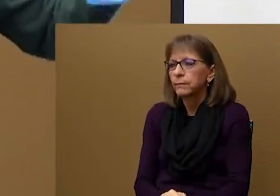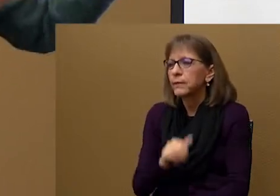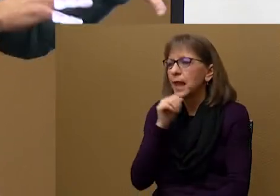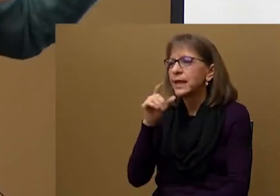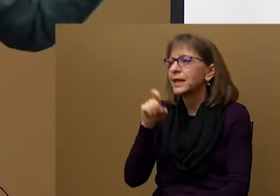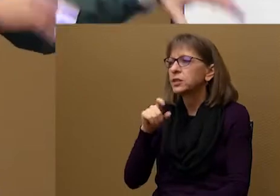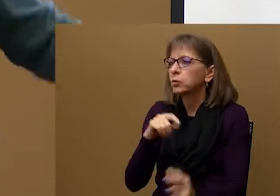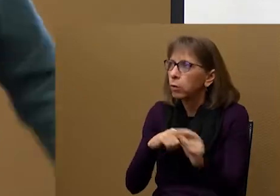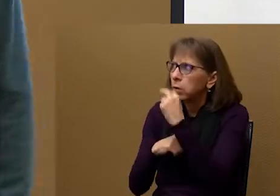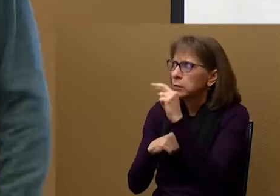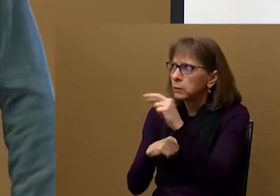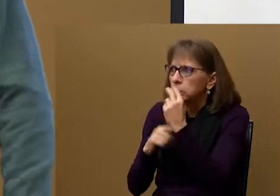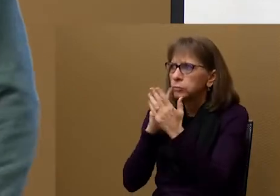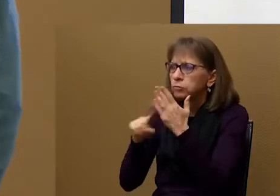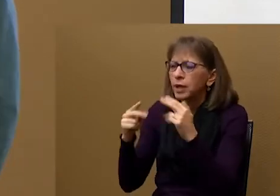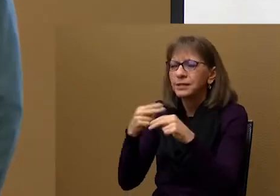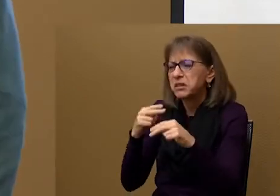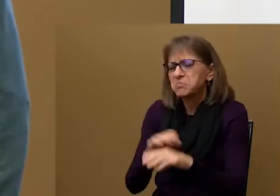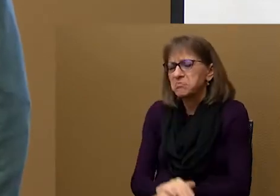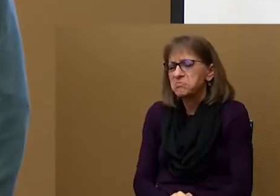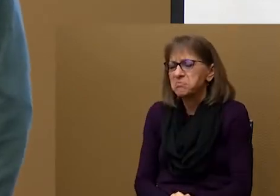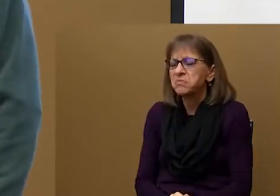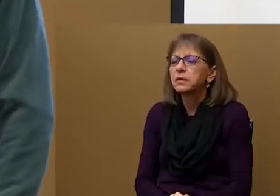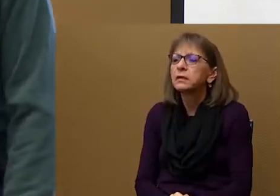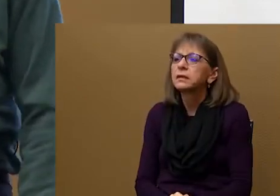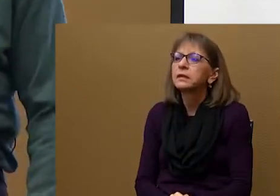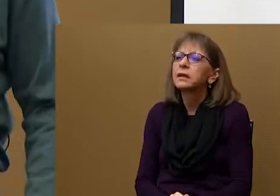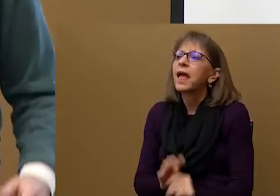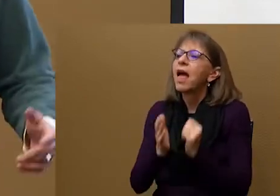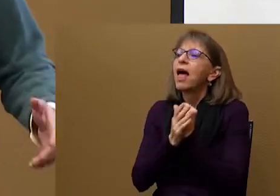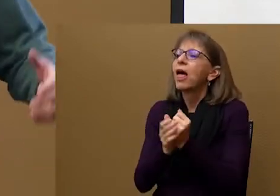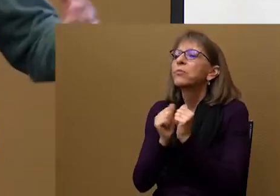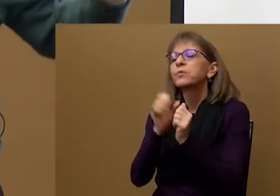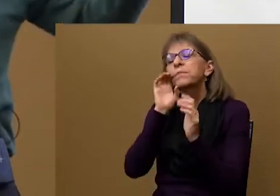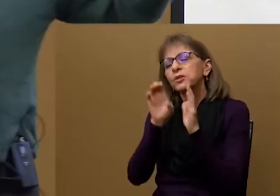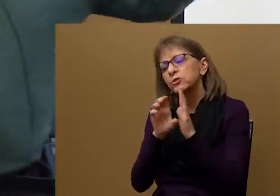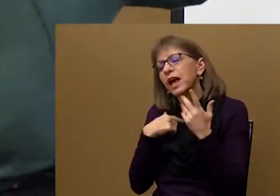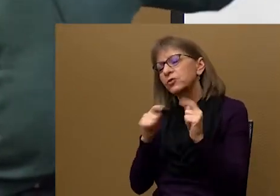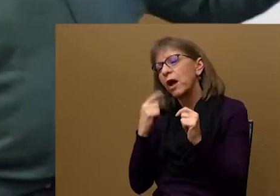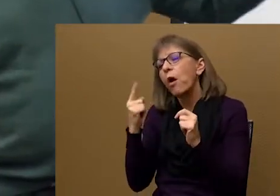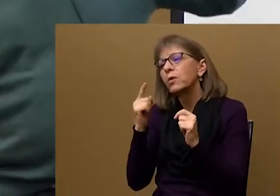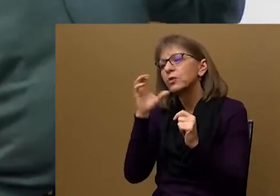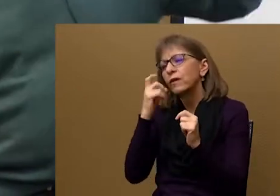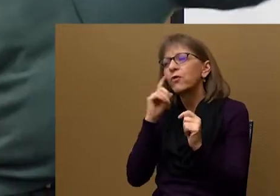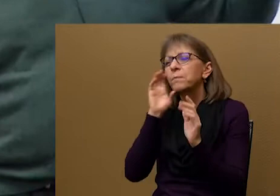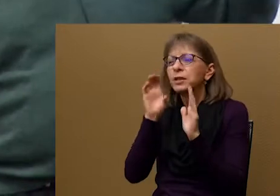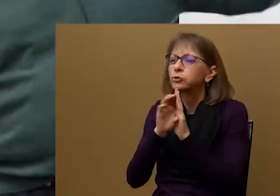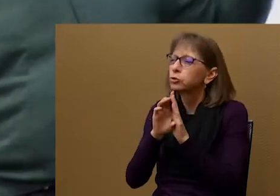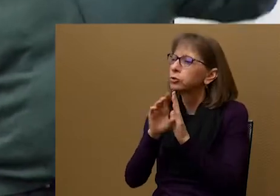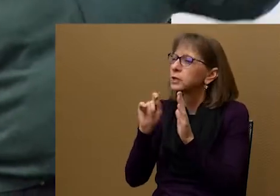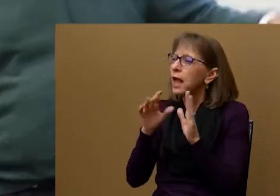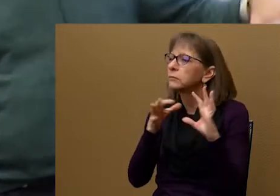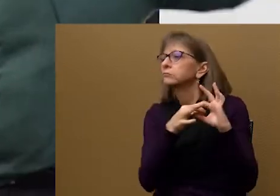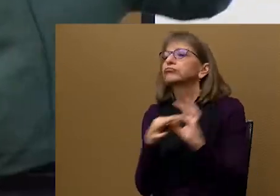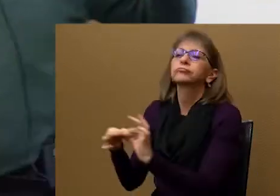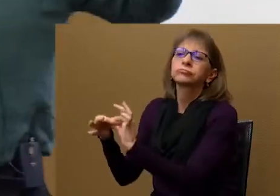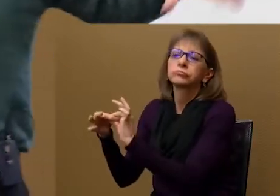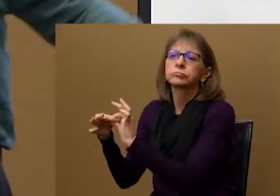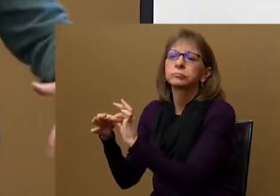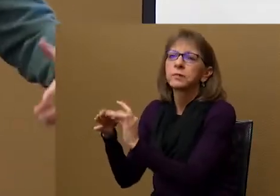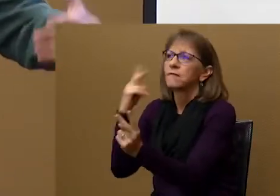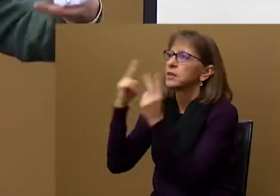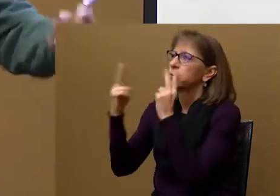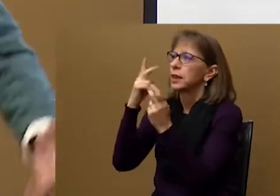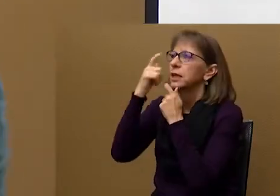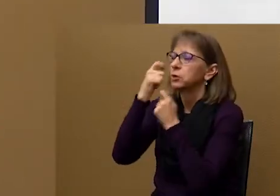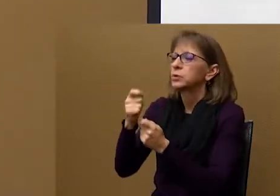actually isn't necessary to keep focused on the slides. Of course, it helps if you have pictures. I always look for pictures